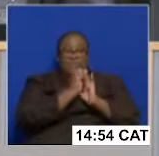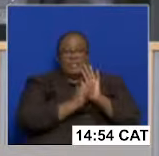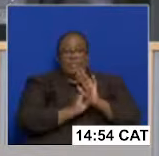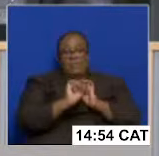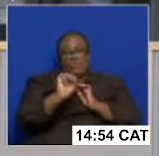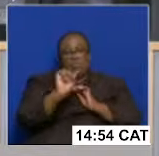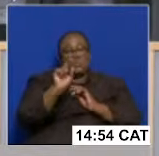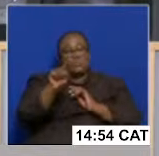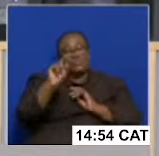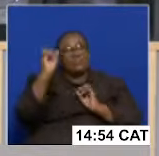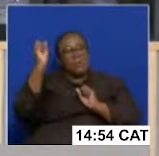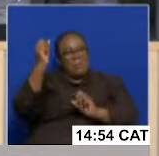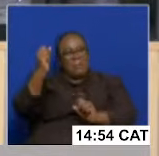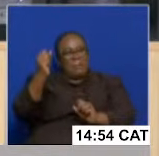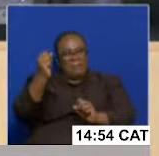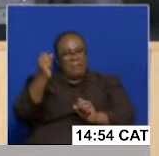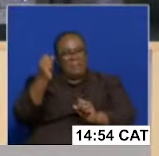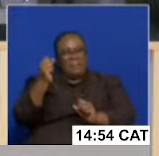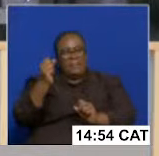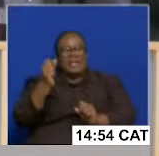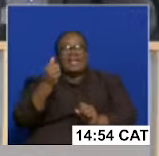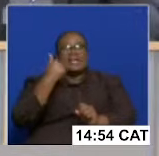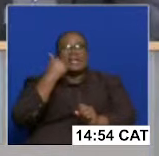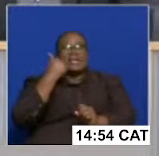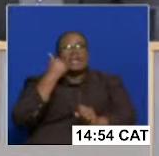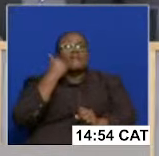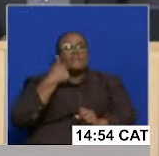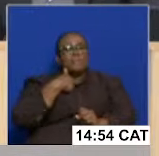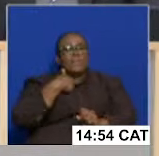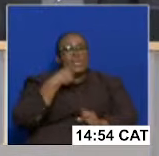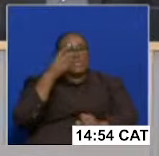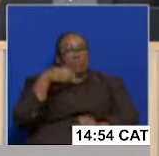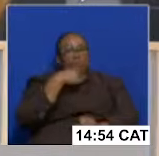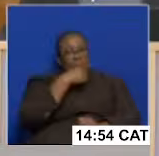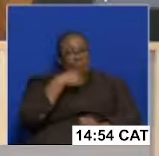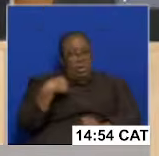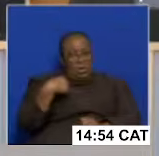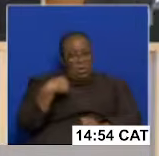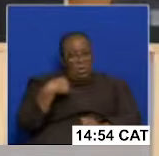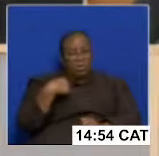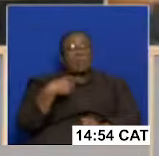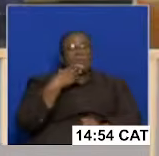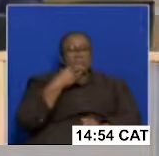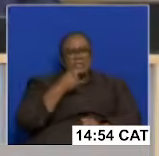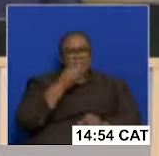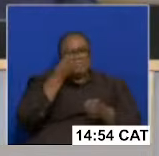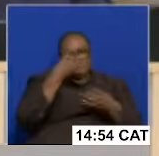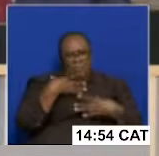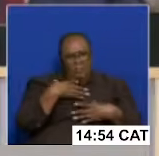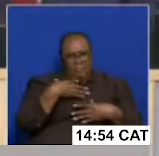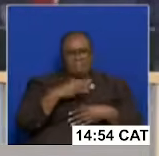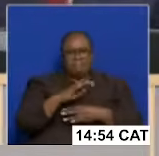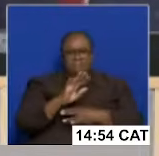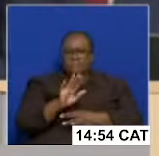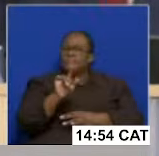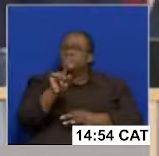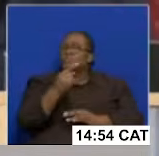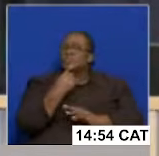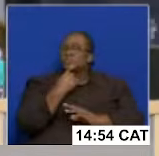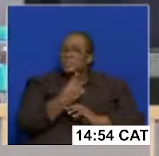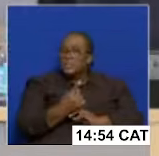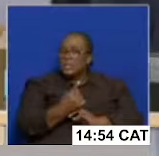and please correct me if I'm wrong in my recollection of your testimony, you said that you took